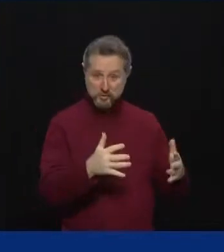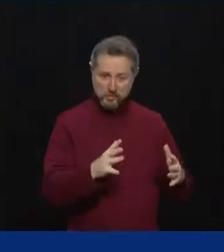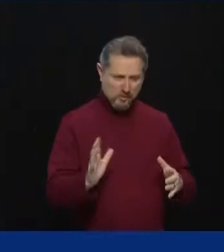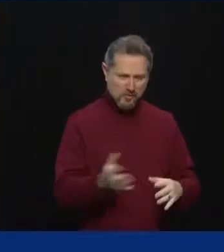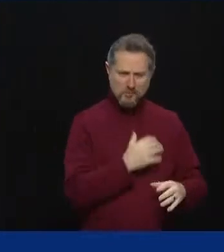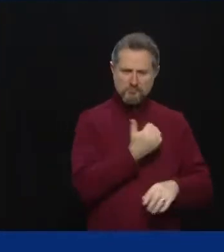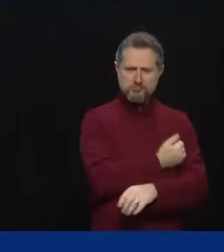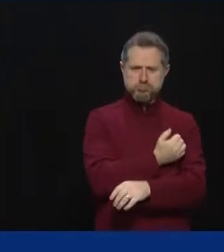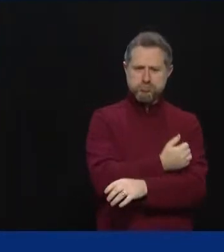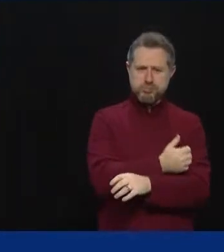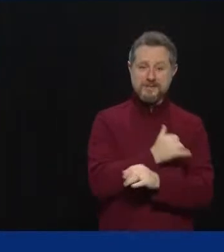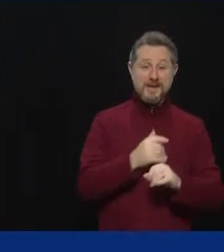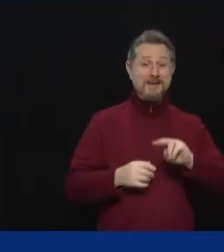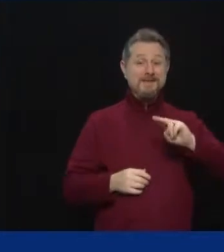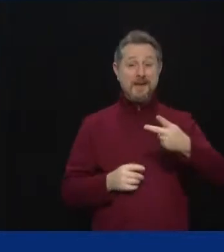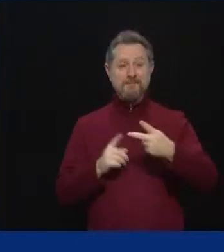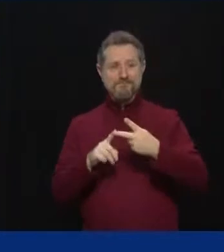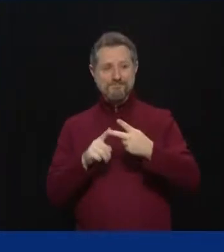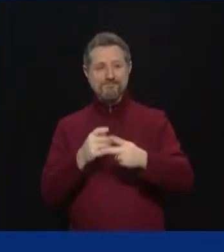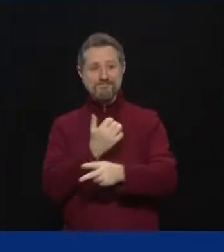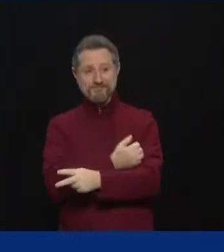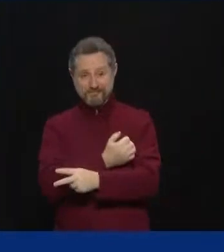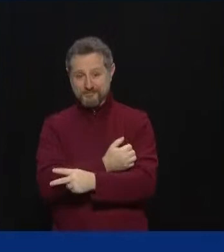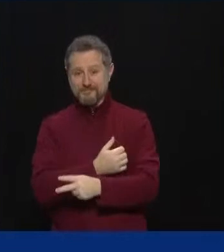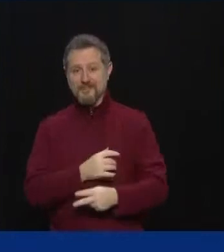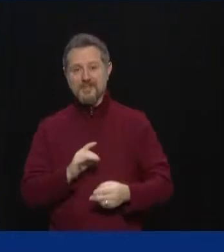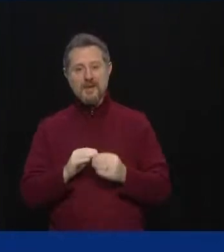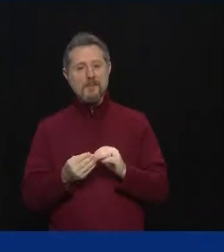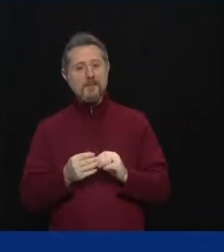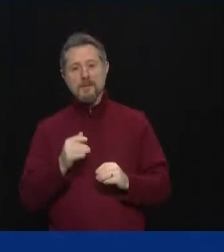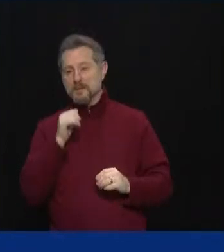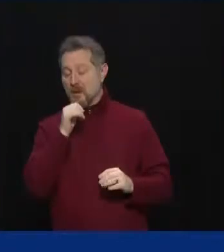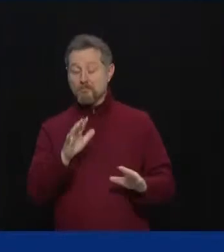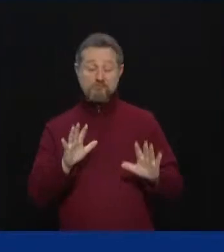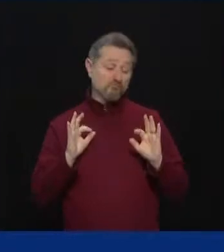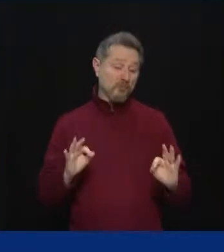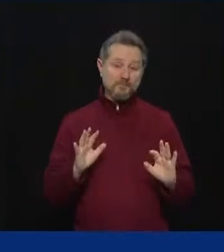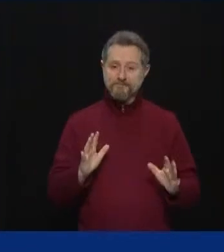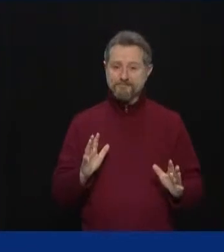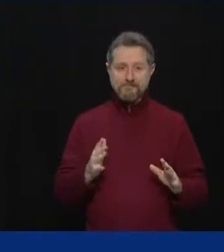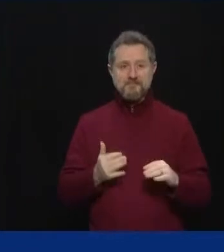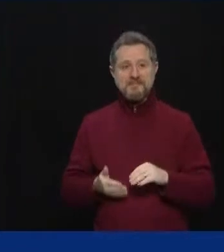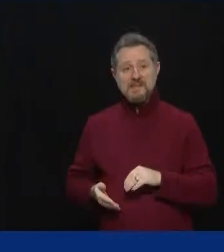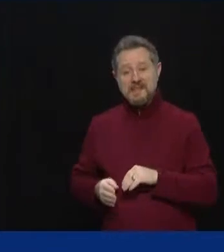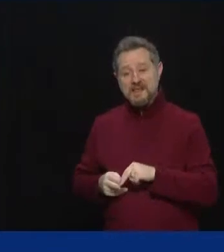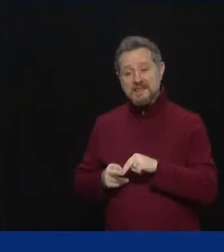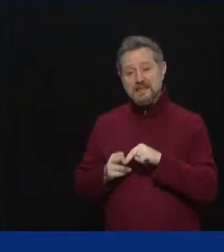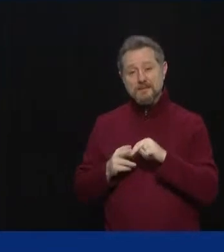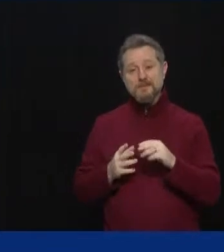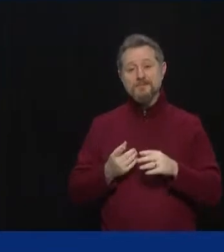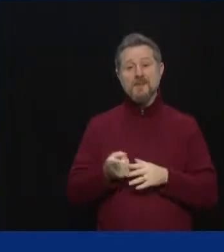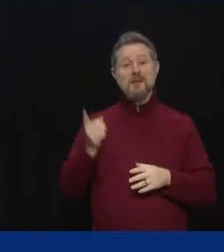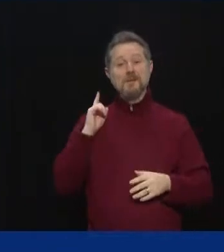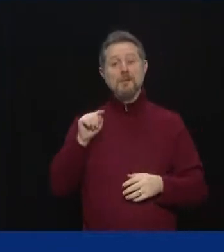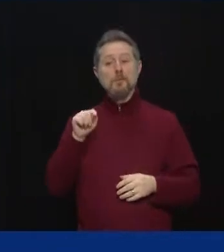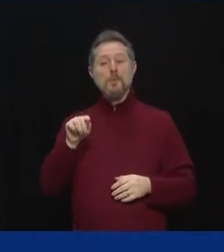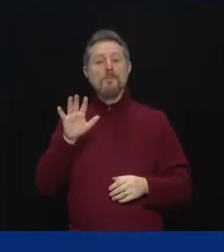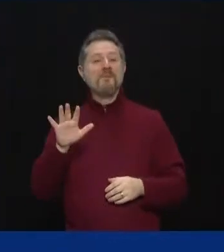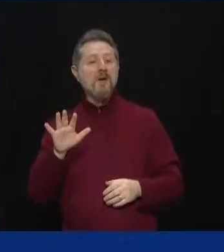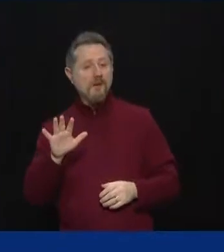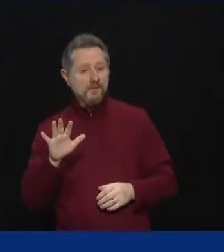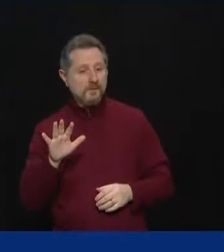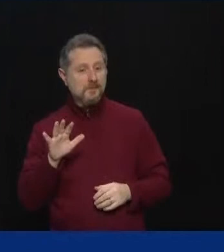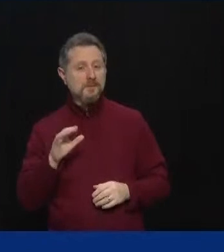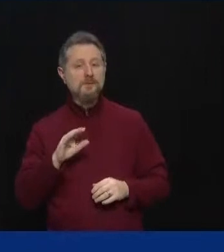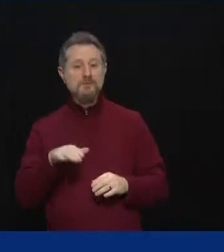many are fully vaccinated. And these aren't great numbers, but it's going right. Last week it was 0.5% of children in that age group